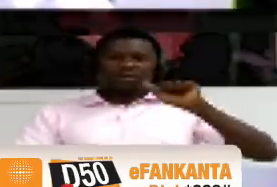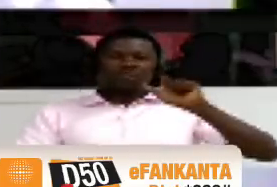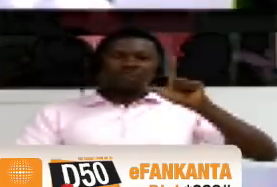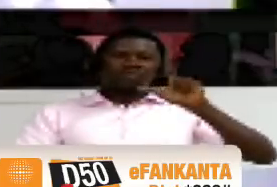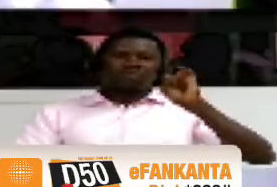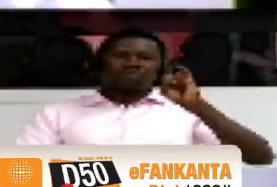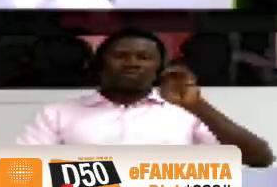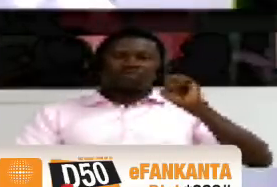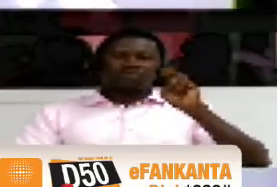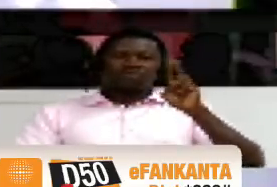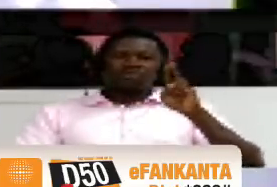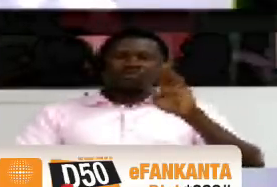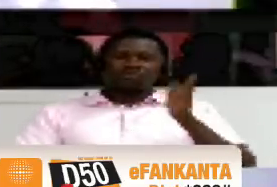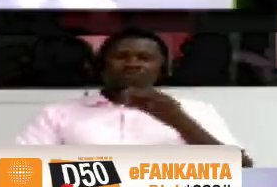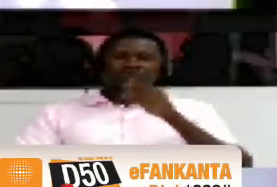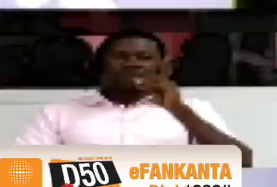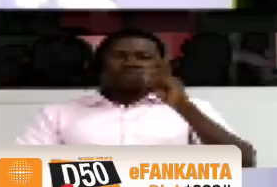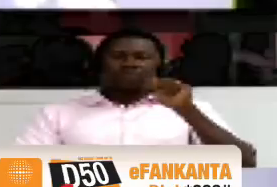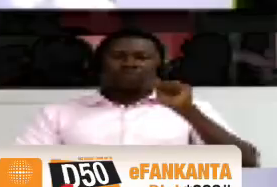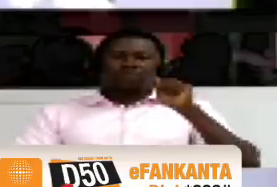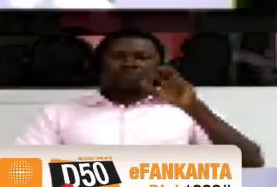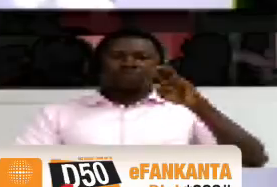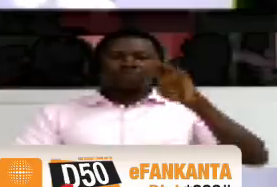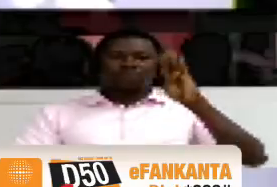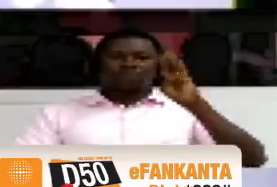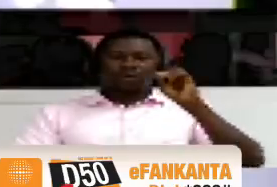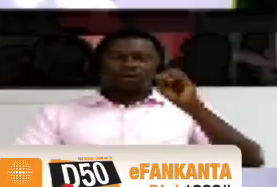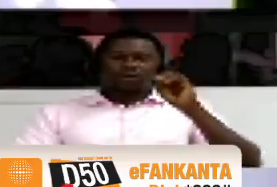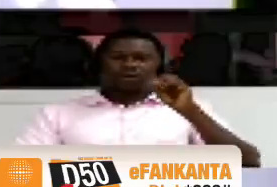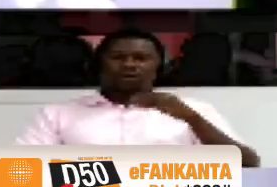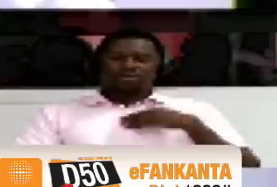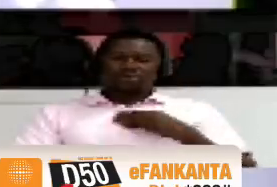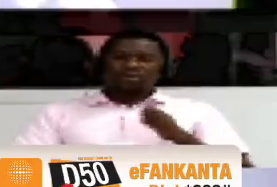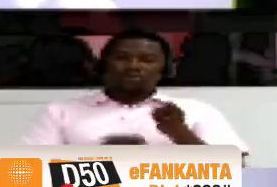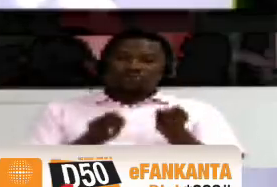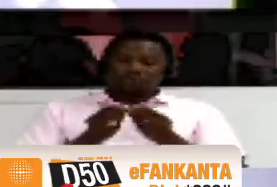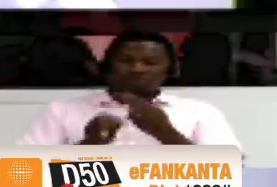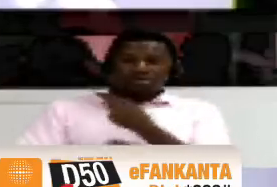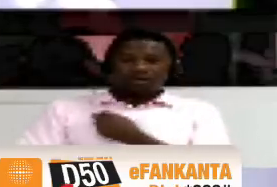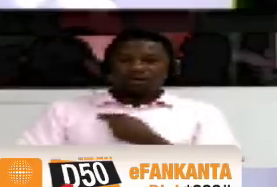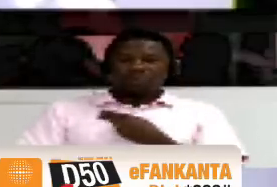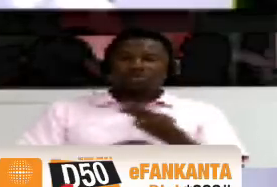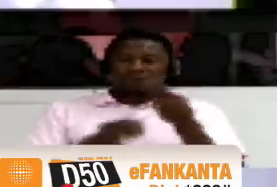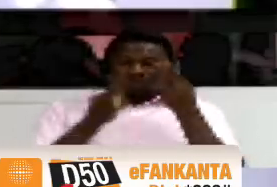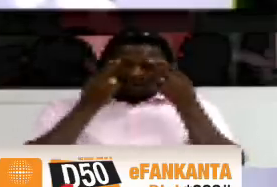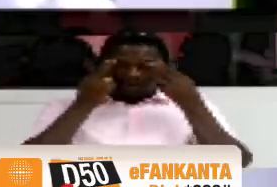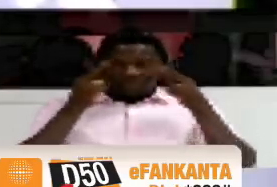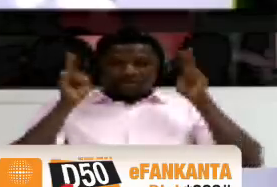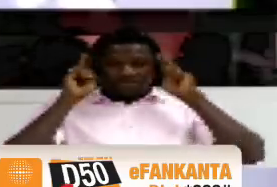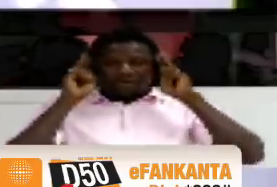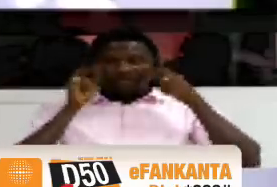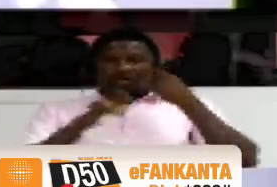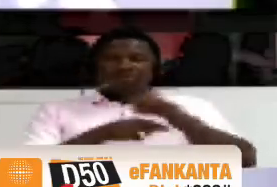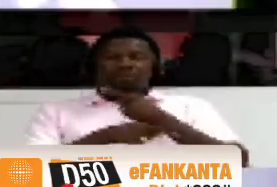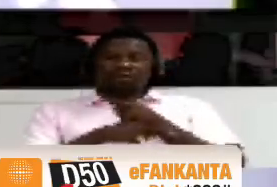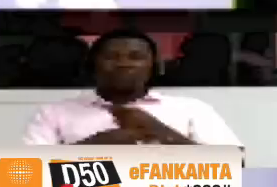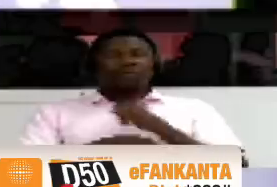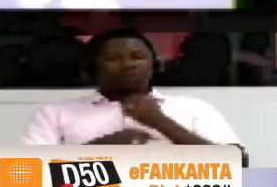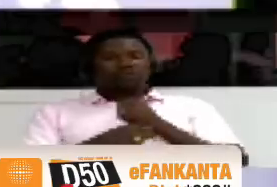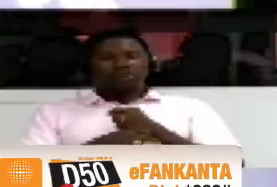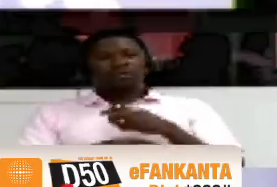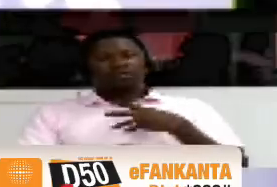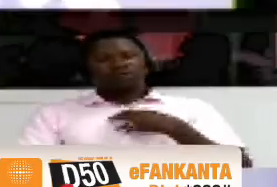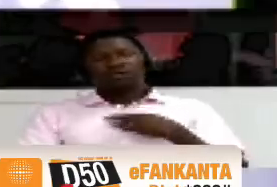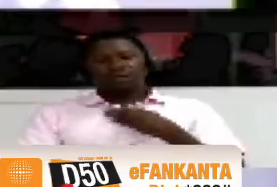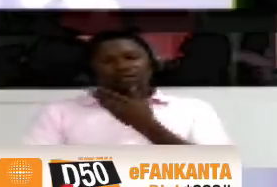then president, student union, University of the Gambia, did a lot in making sure that we are being released, and